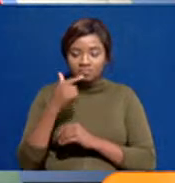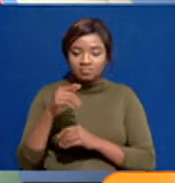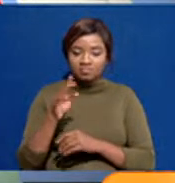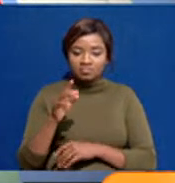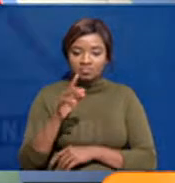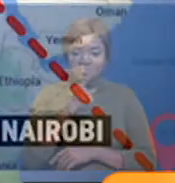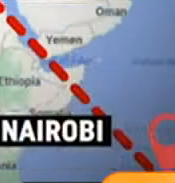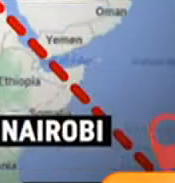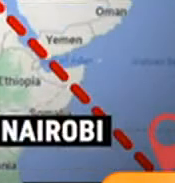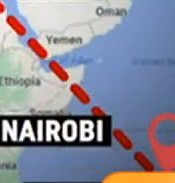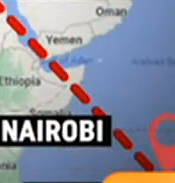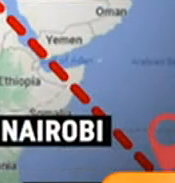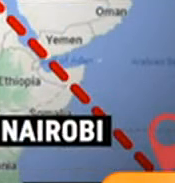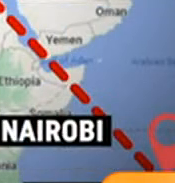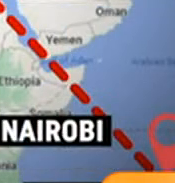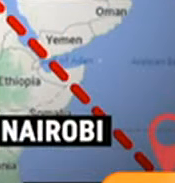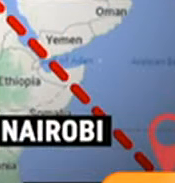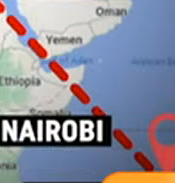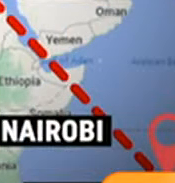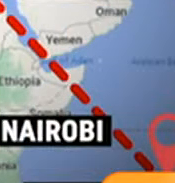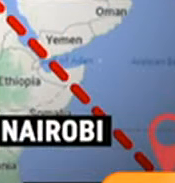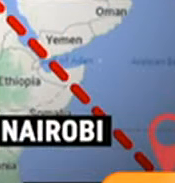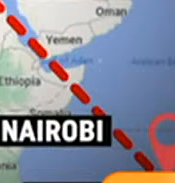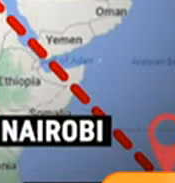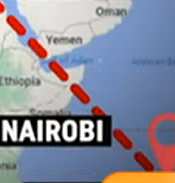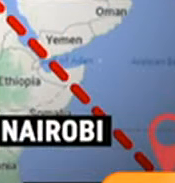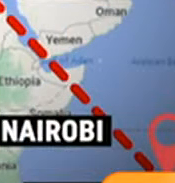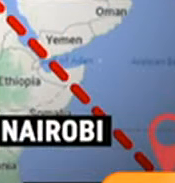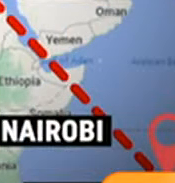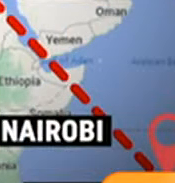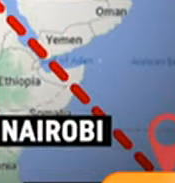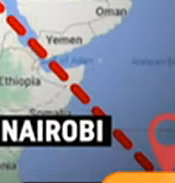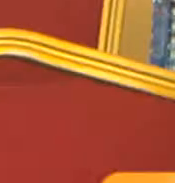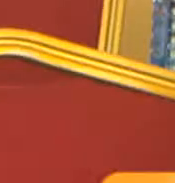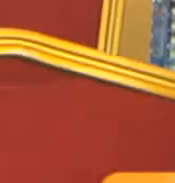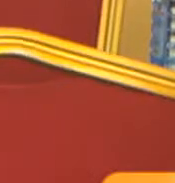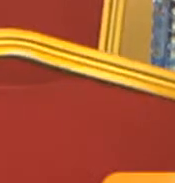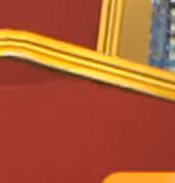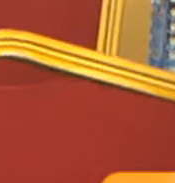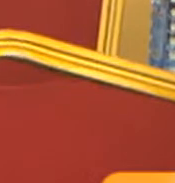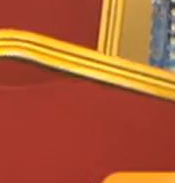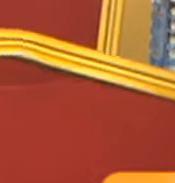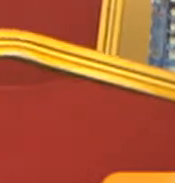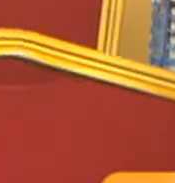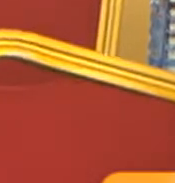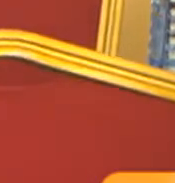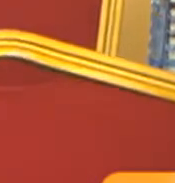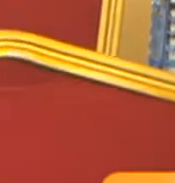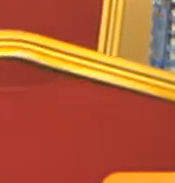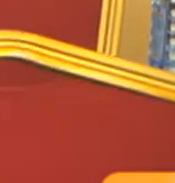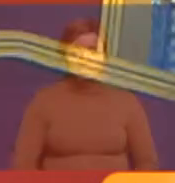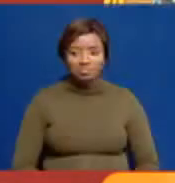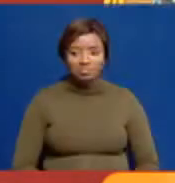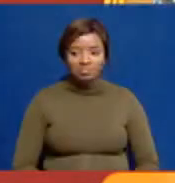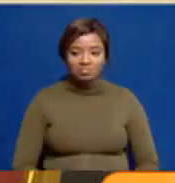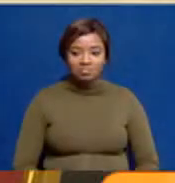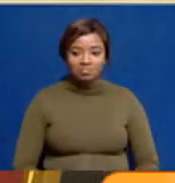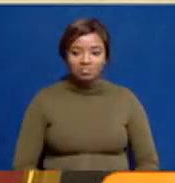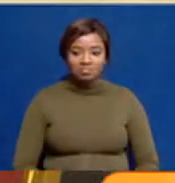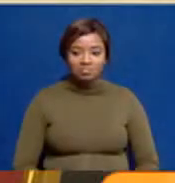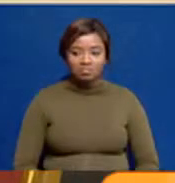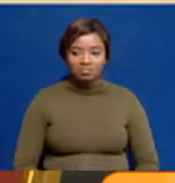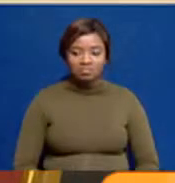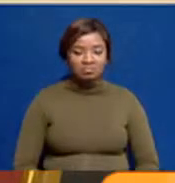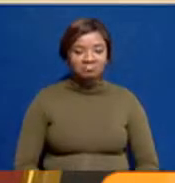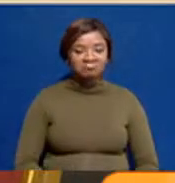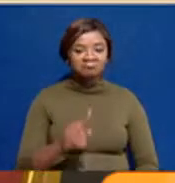of being used by the Mauritius and Cayman Islands based Helios company to micromanage the company in their favor. Was